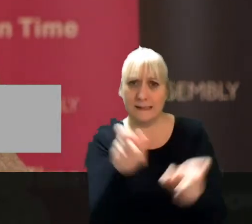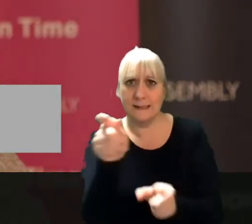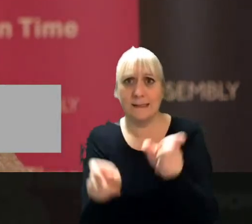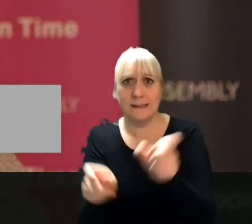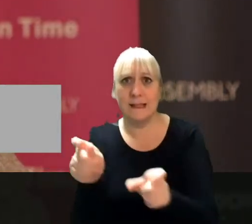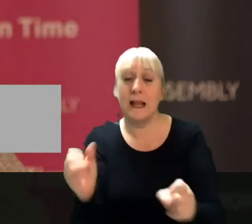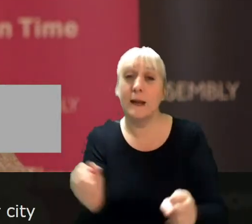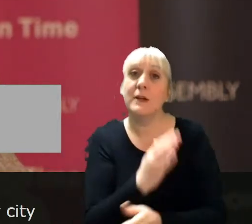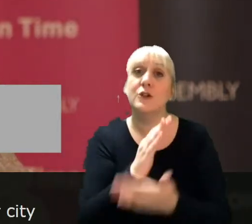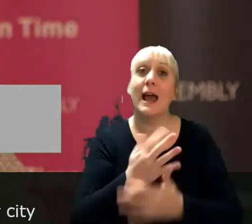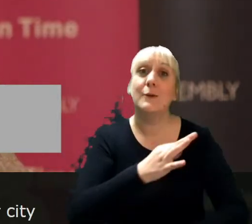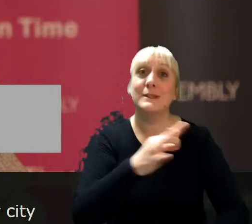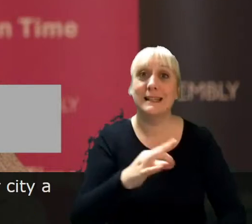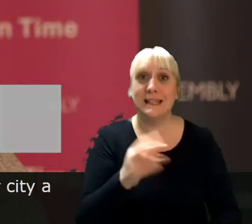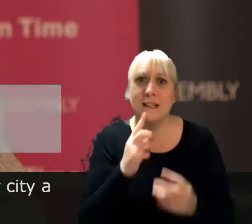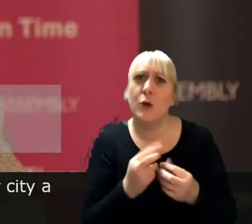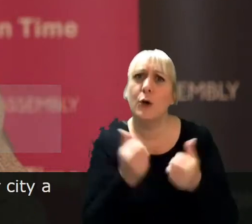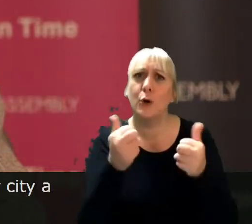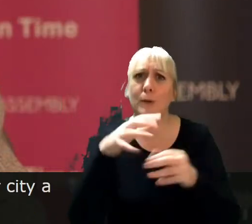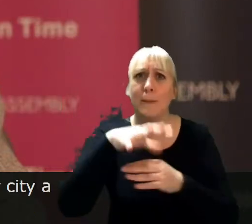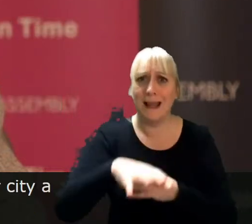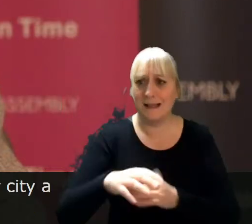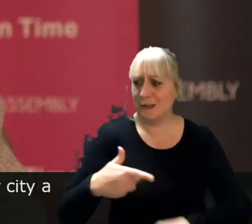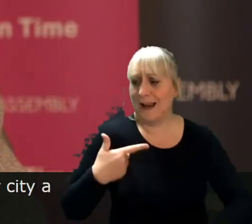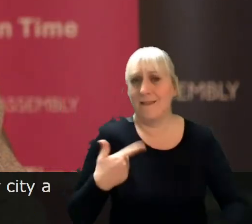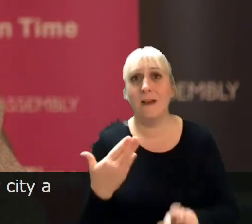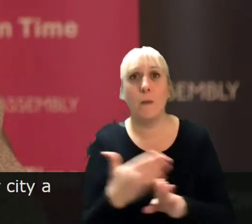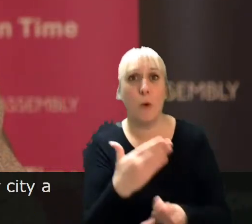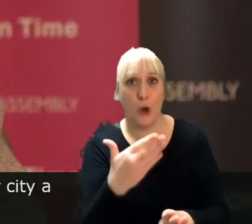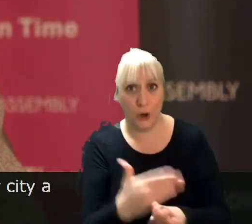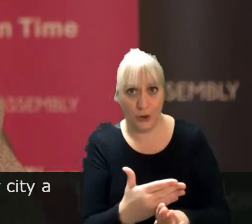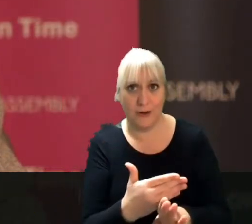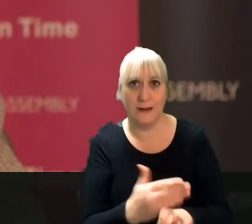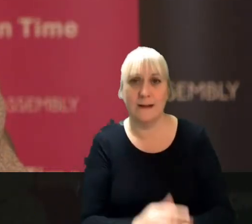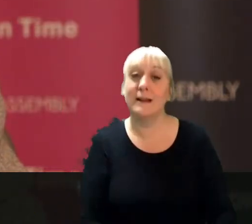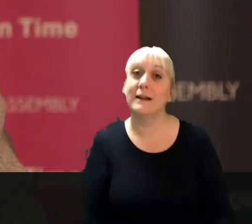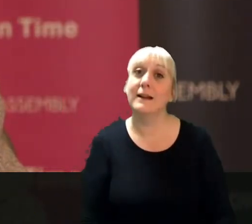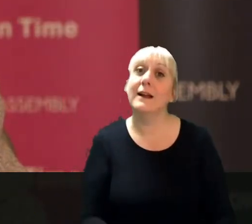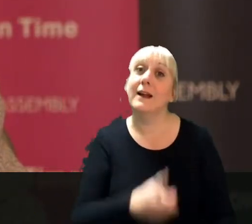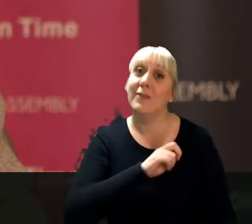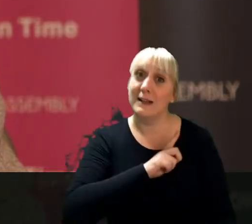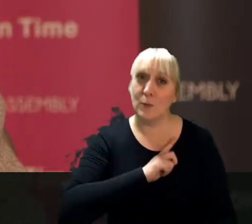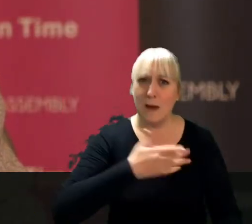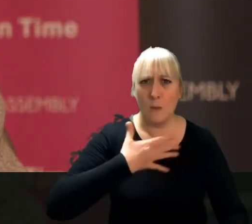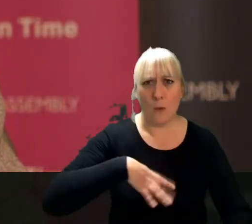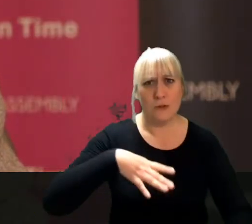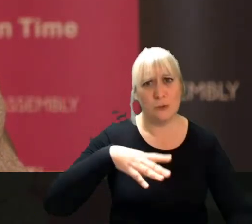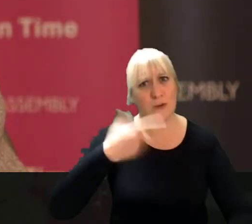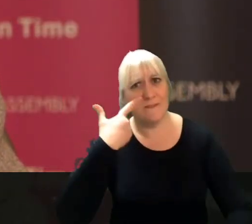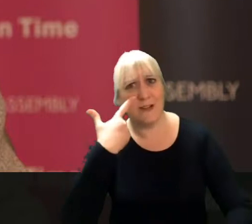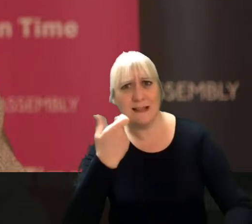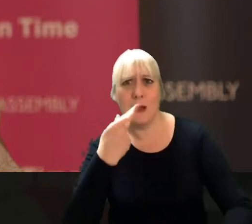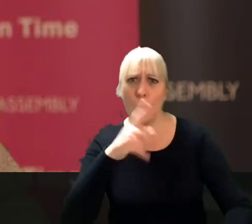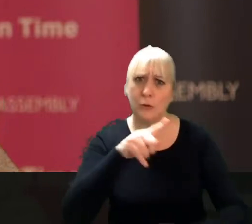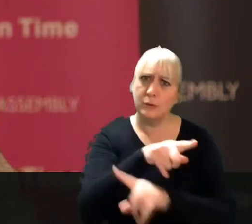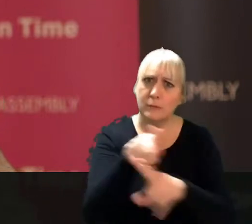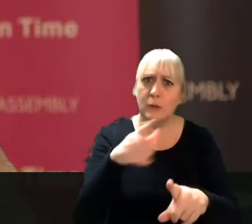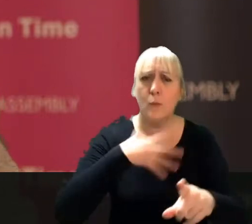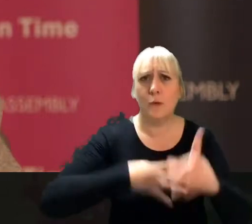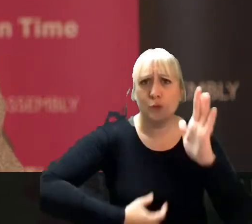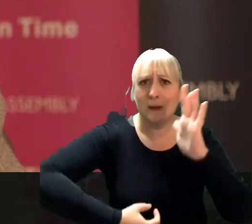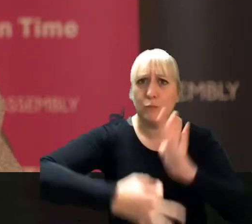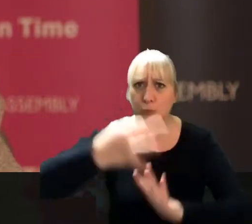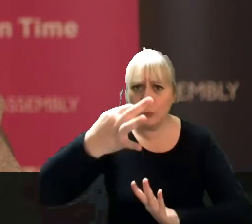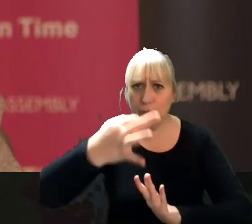is why we want to hear from you about things that need to be improved. The London Assembly